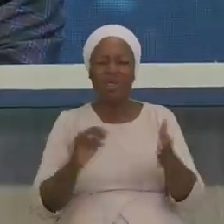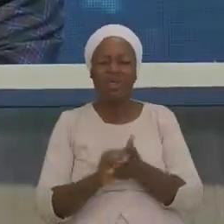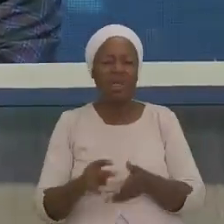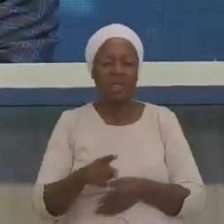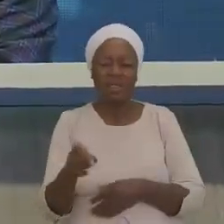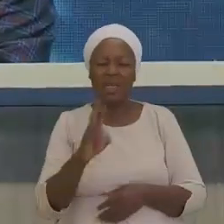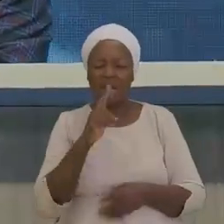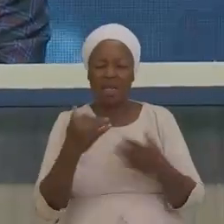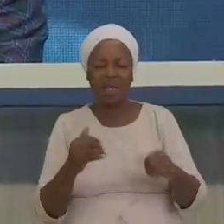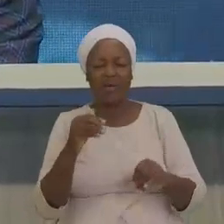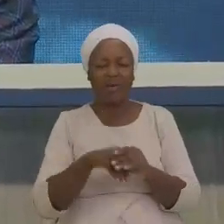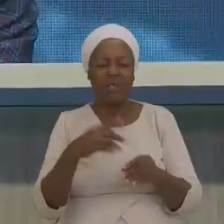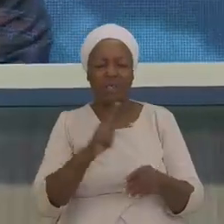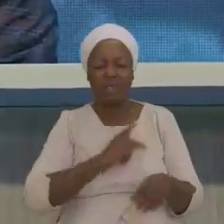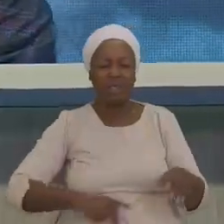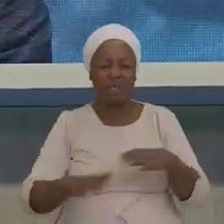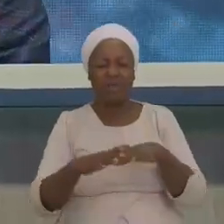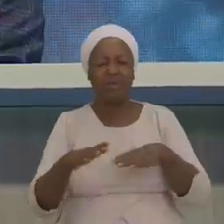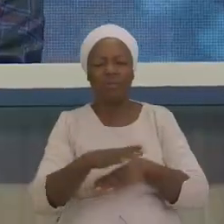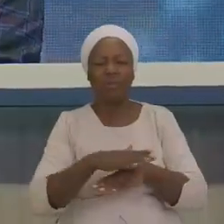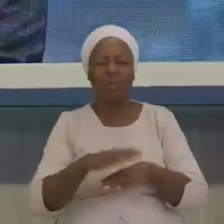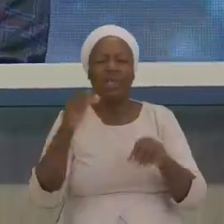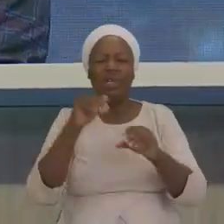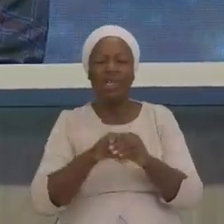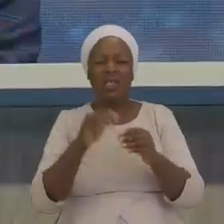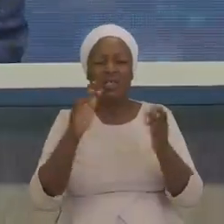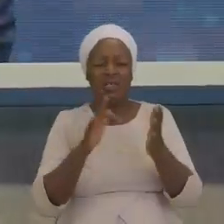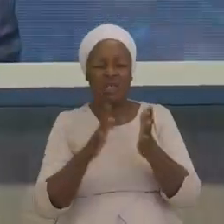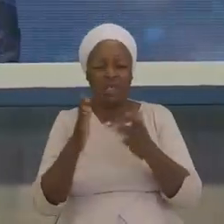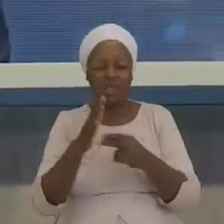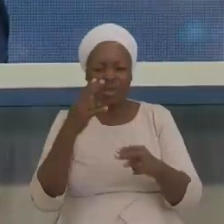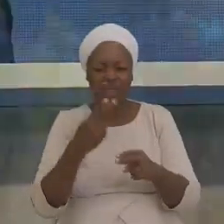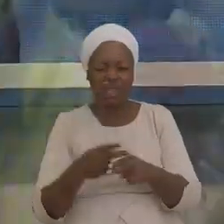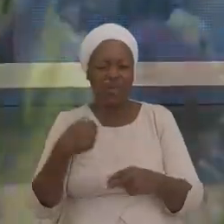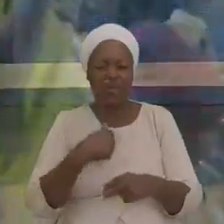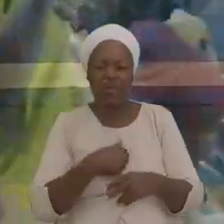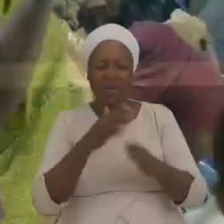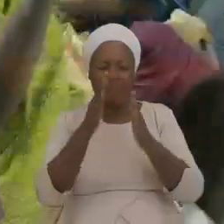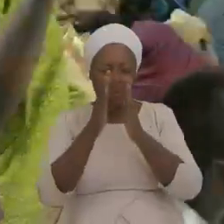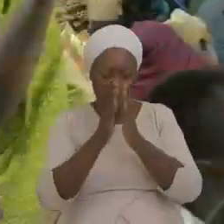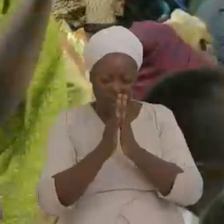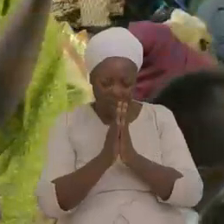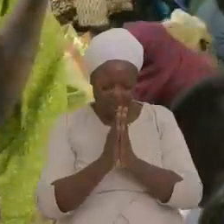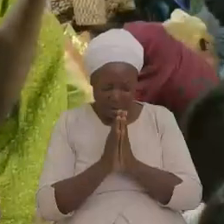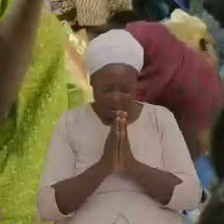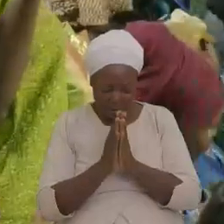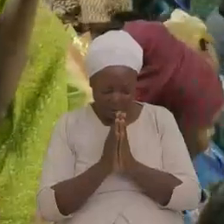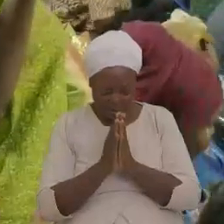the kingdom. In Jesus' name we pray.